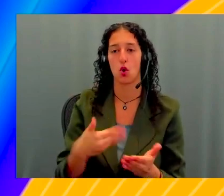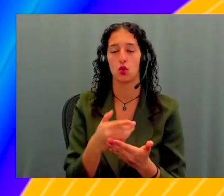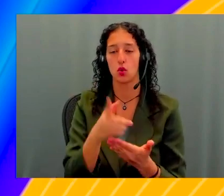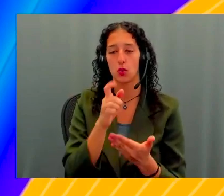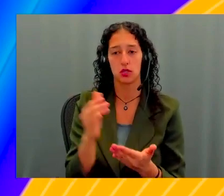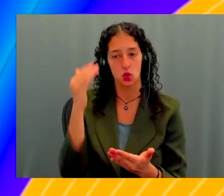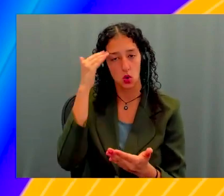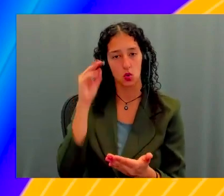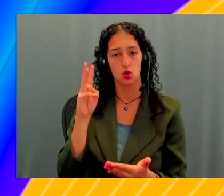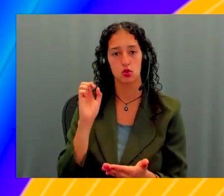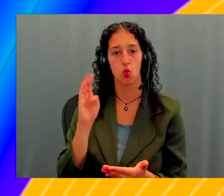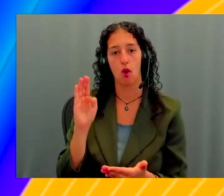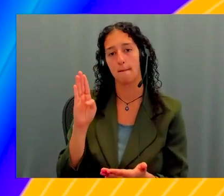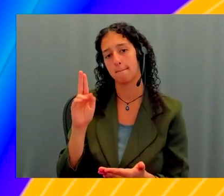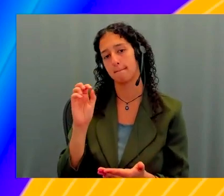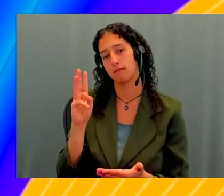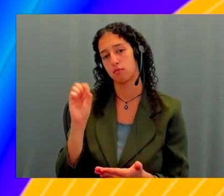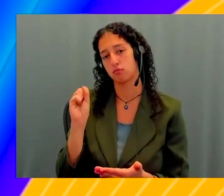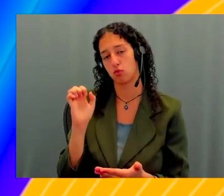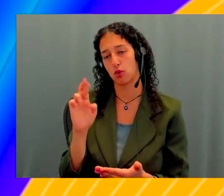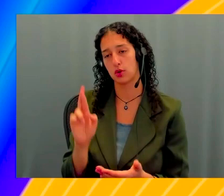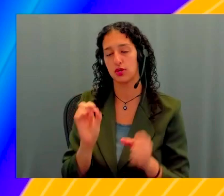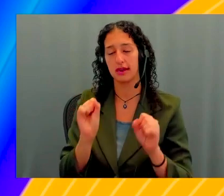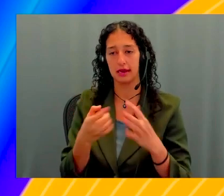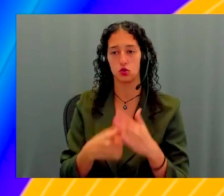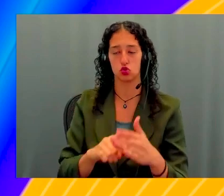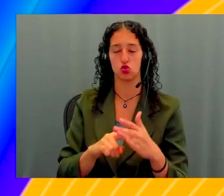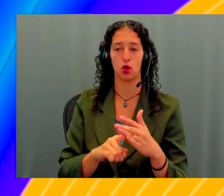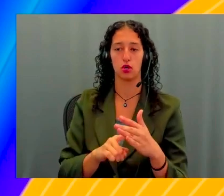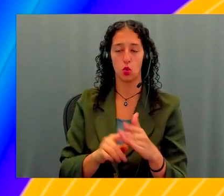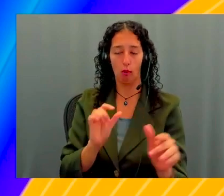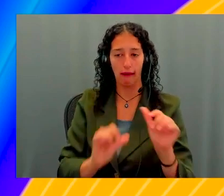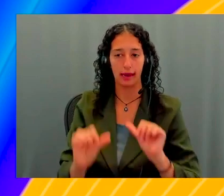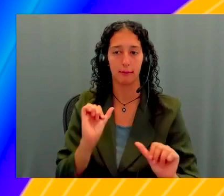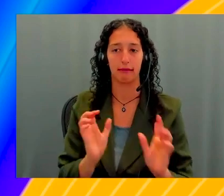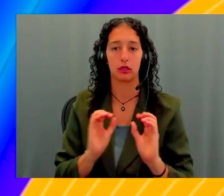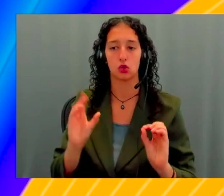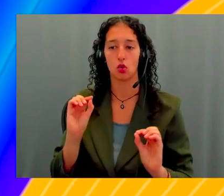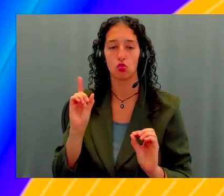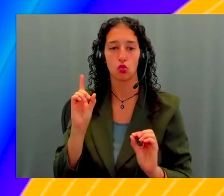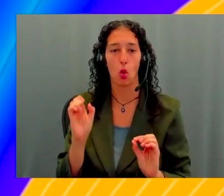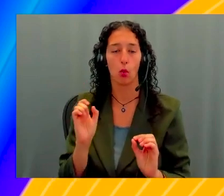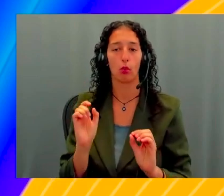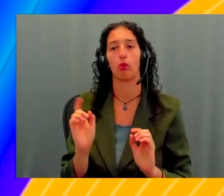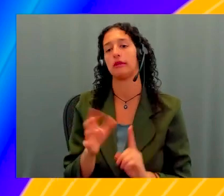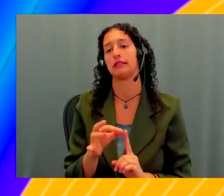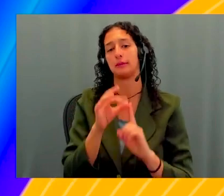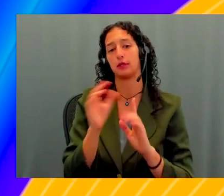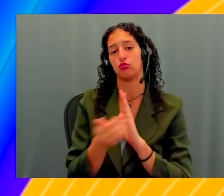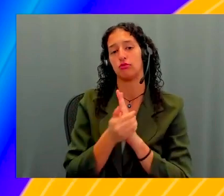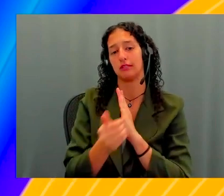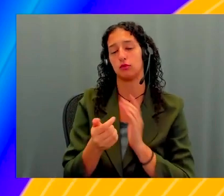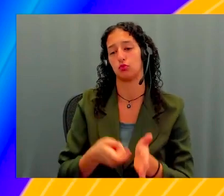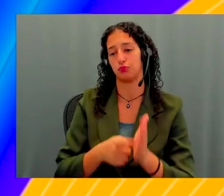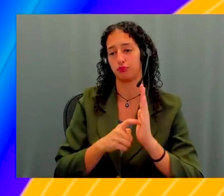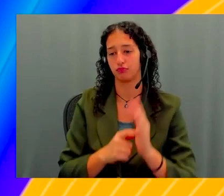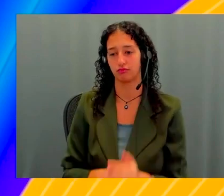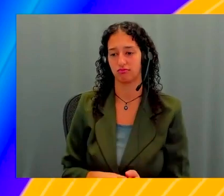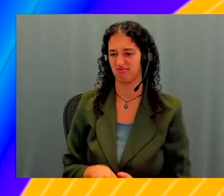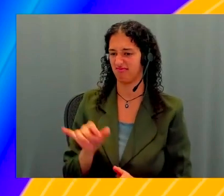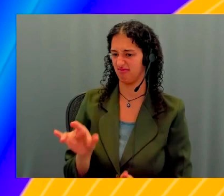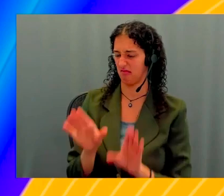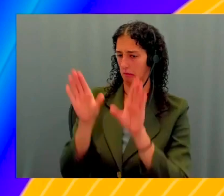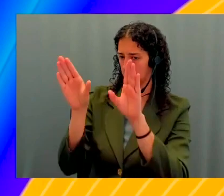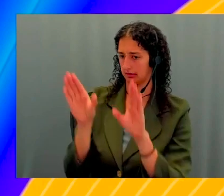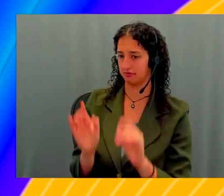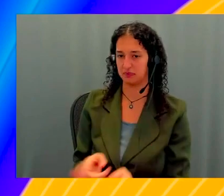can come straight into our website and start to animate. There's no code or special software skills or other skills required. That is amazing. So yeah, tell us